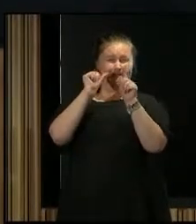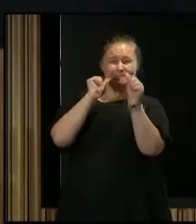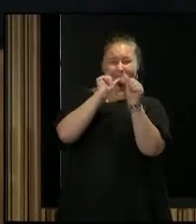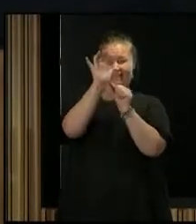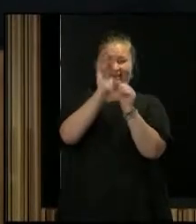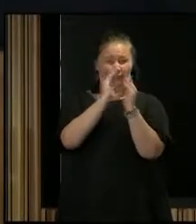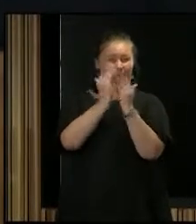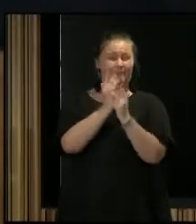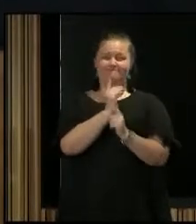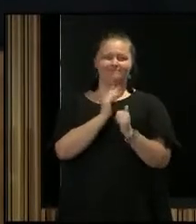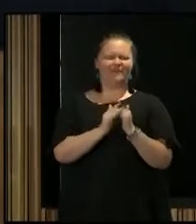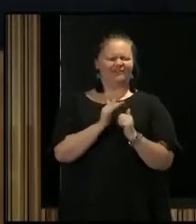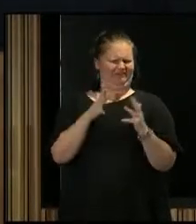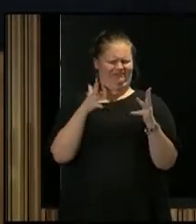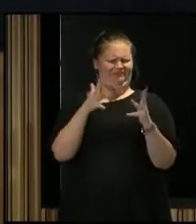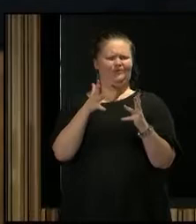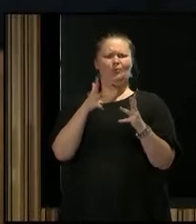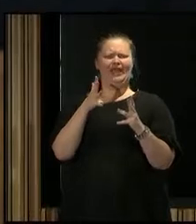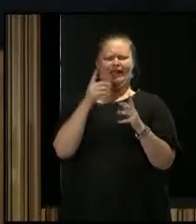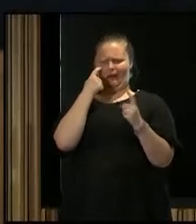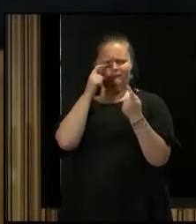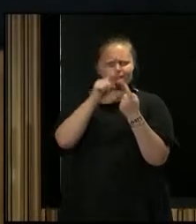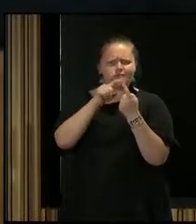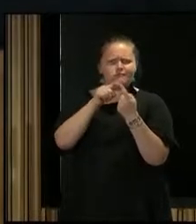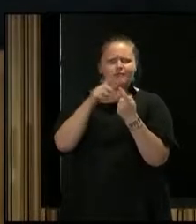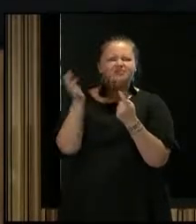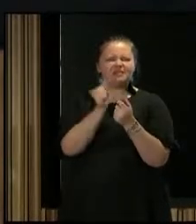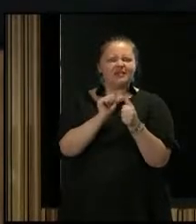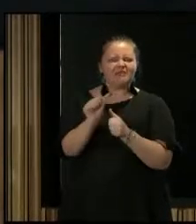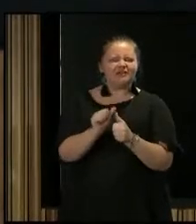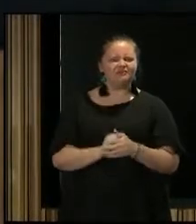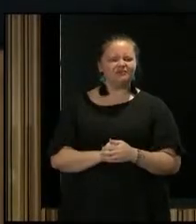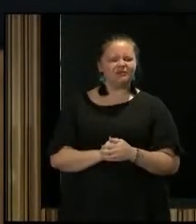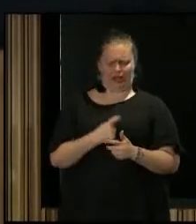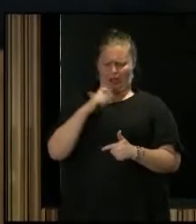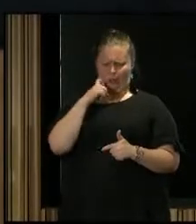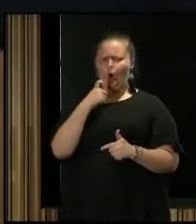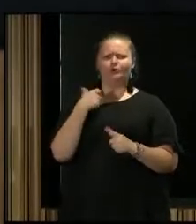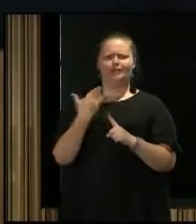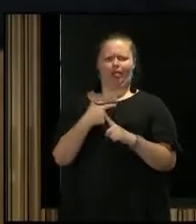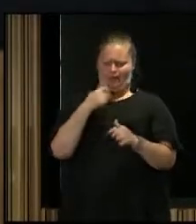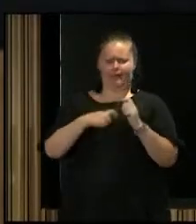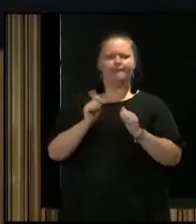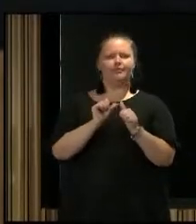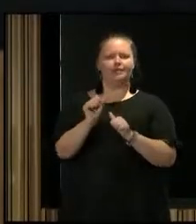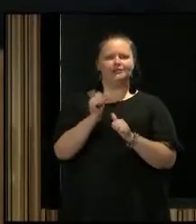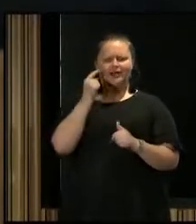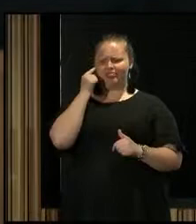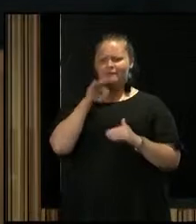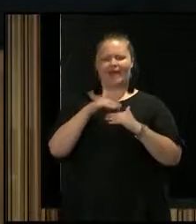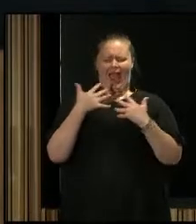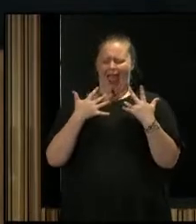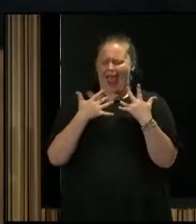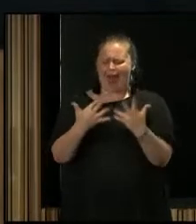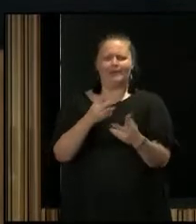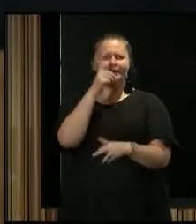it's a weird obsession we have about being the best. And I won't do something unless I'm the best. Think of how many people there are